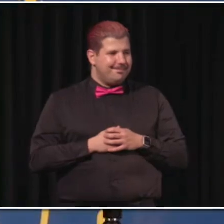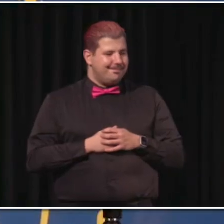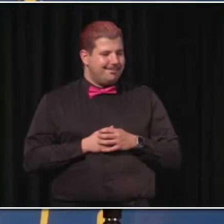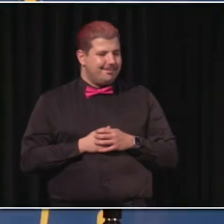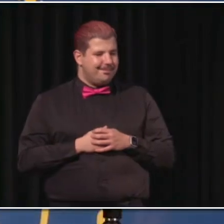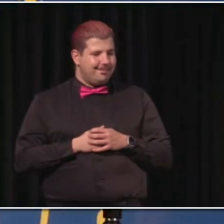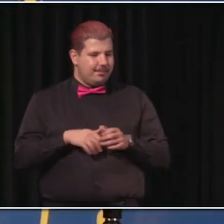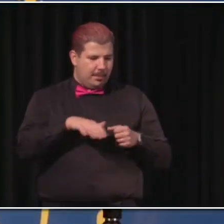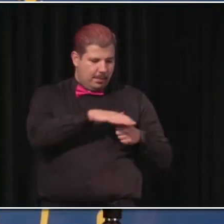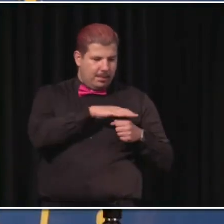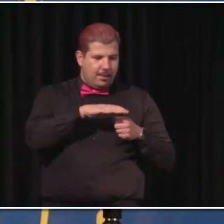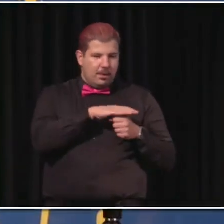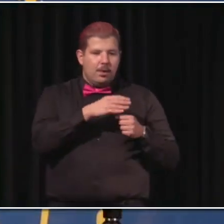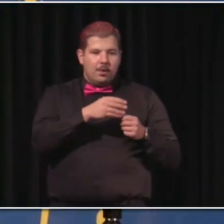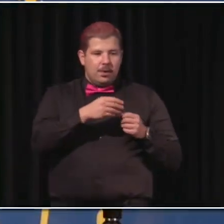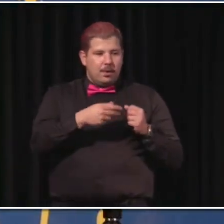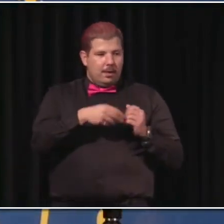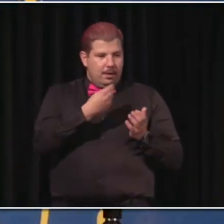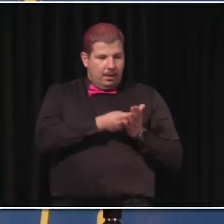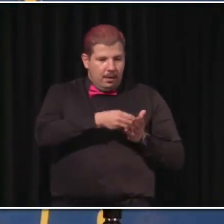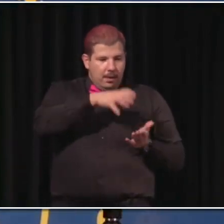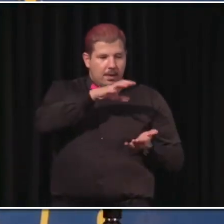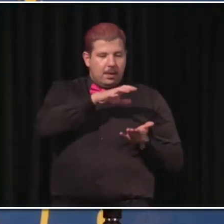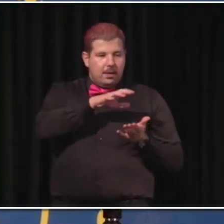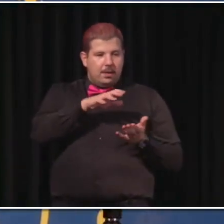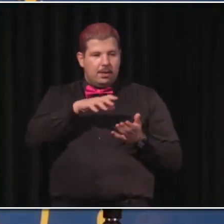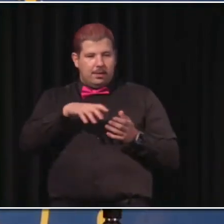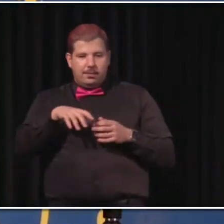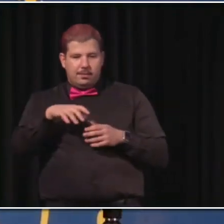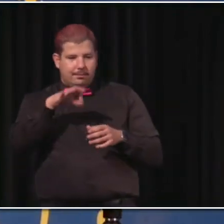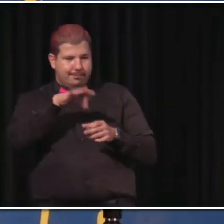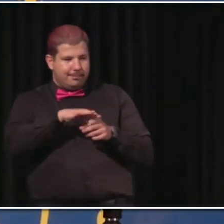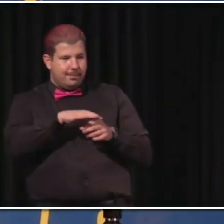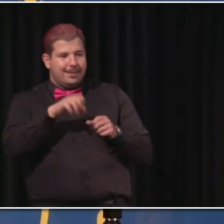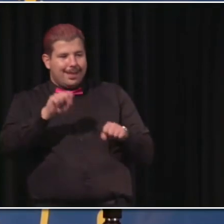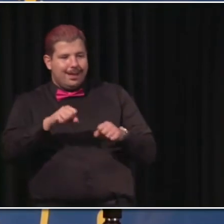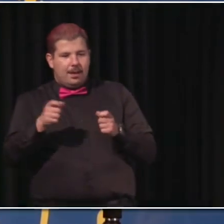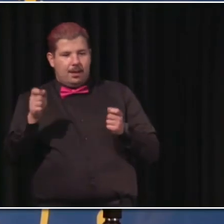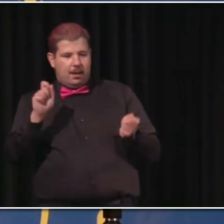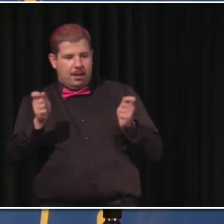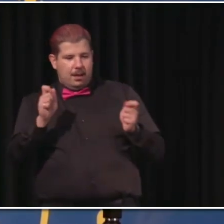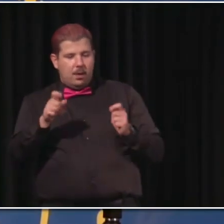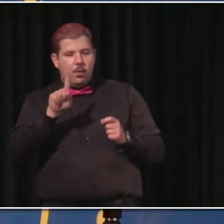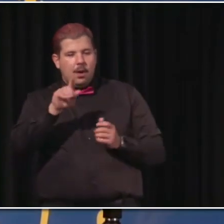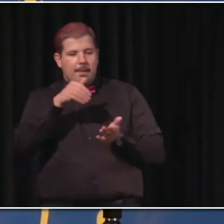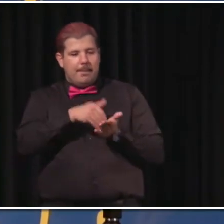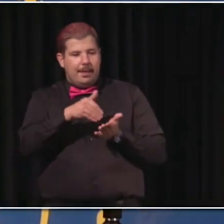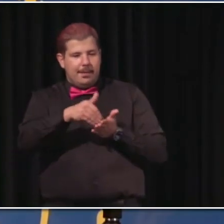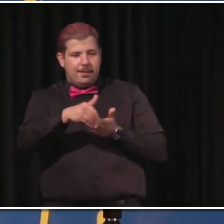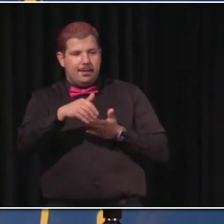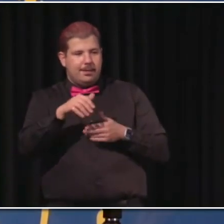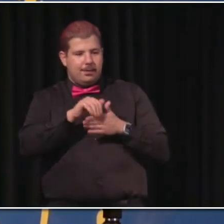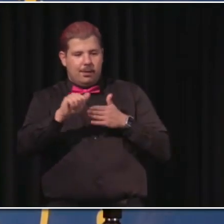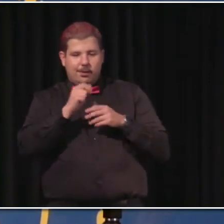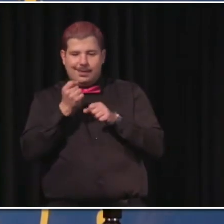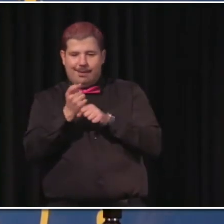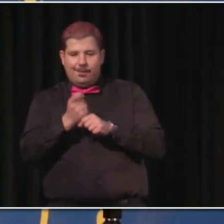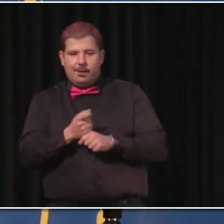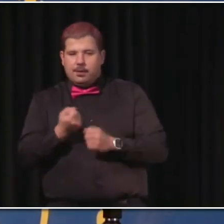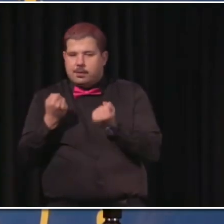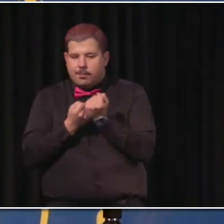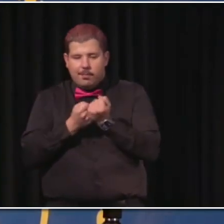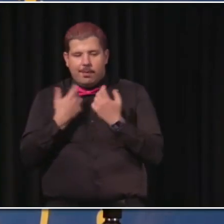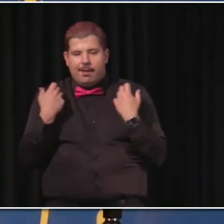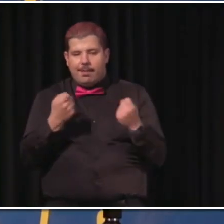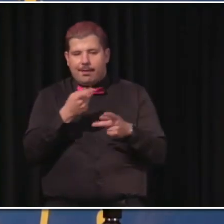A local revenue measure could leverage $1 billion a year to support healthcare and other